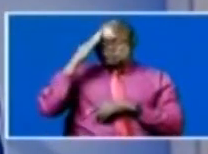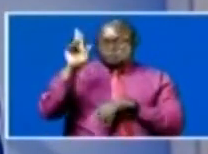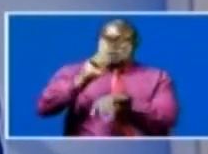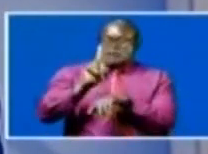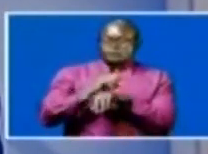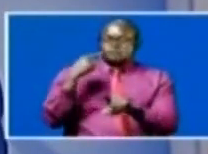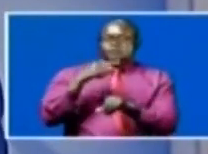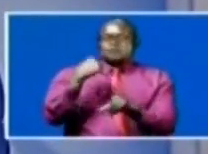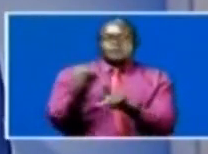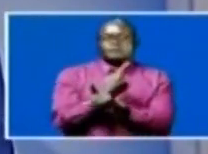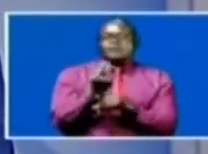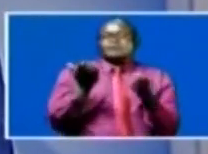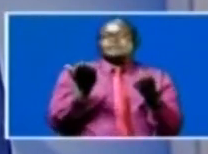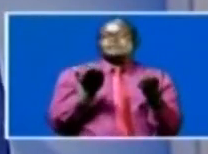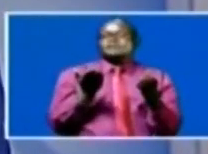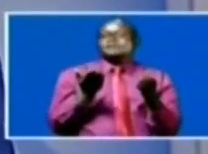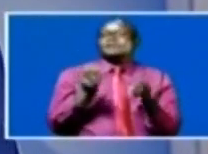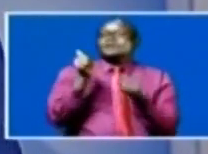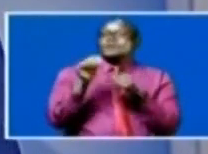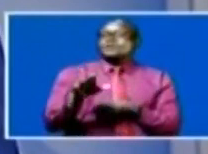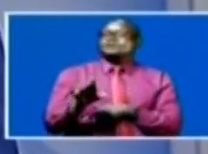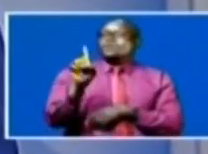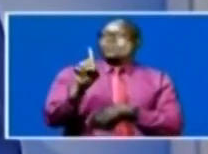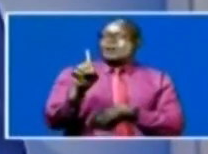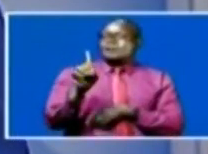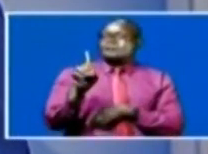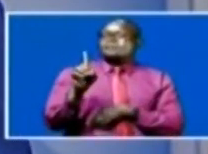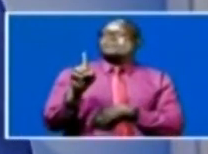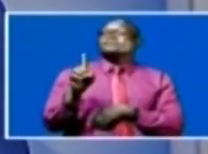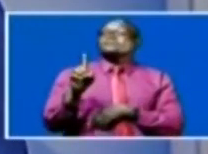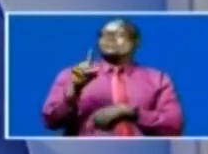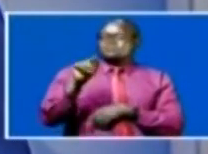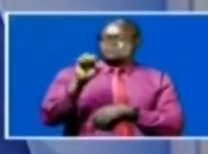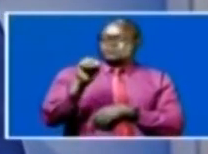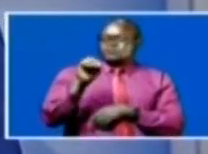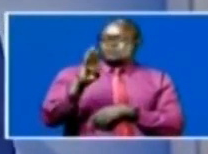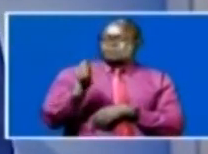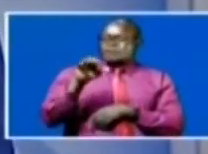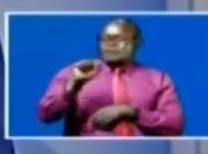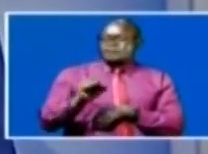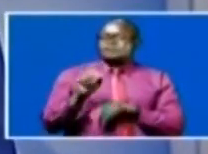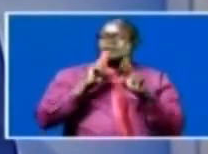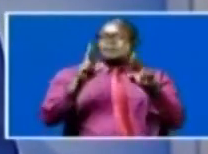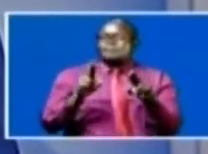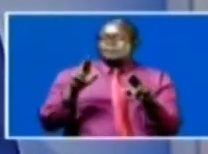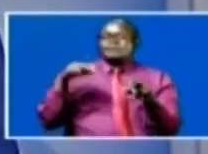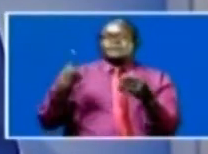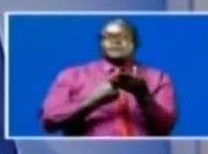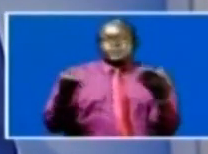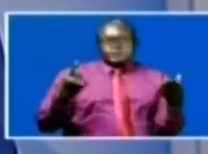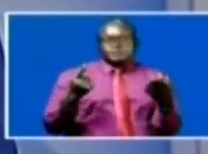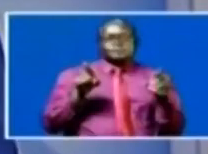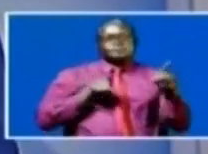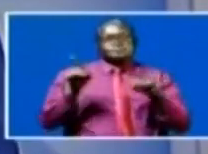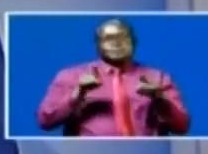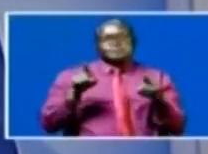for other services? Now, find out which ones these are as Tobias Chanji reports on this week's Adventure Diaries